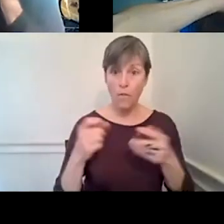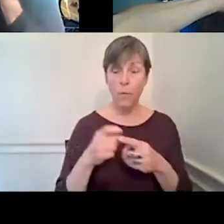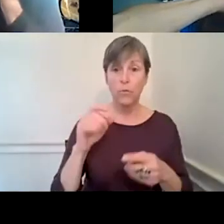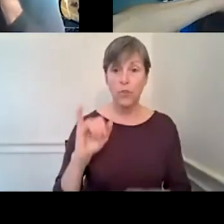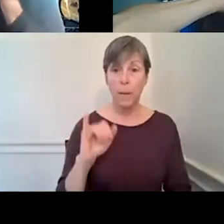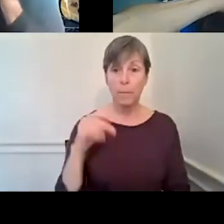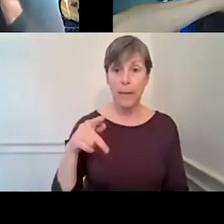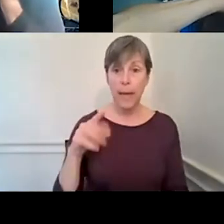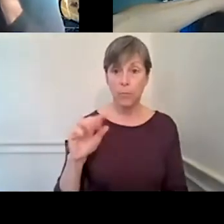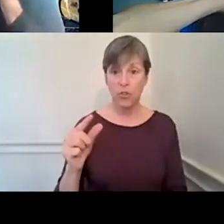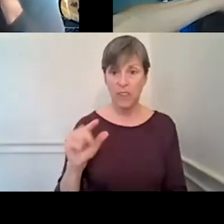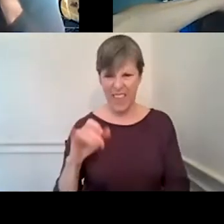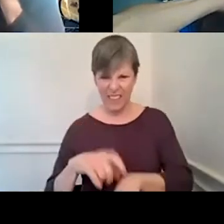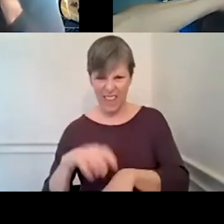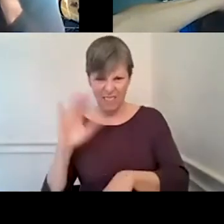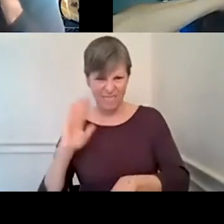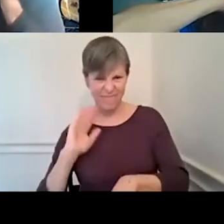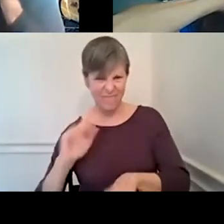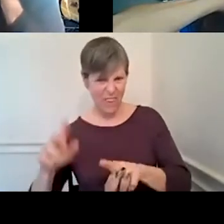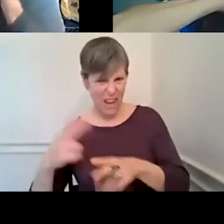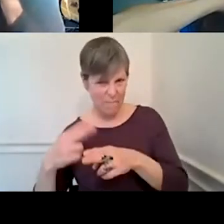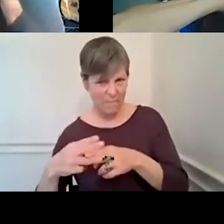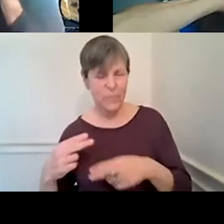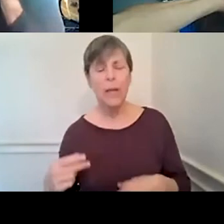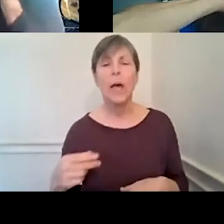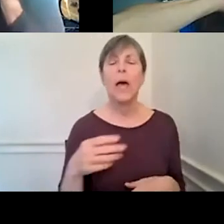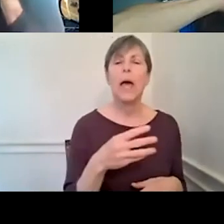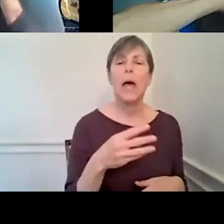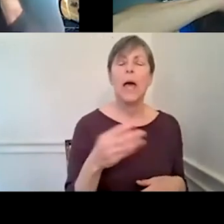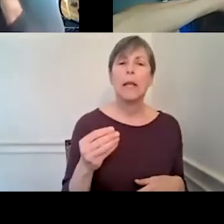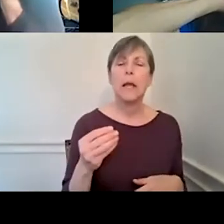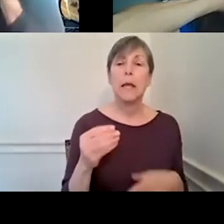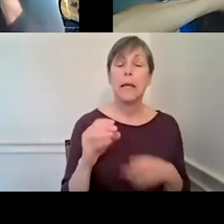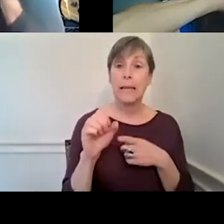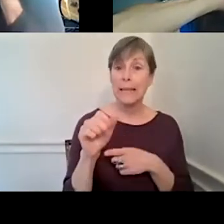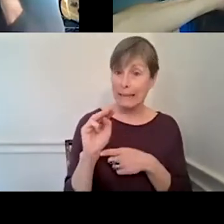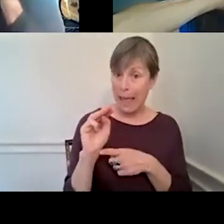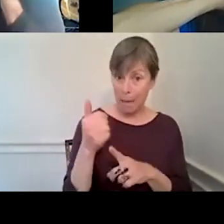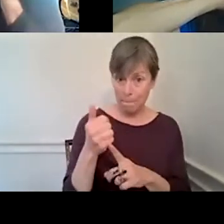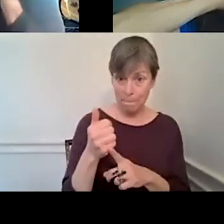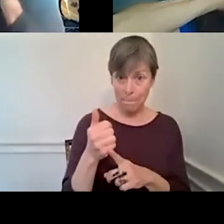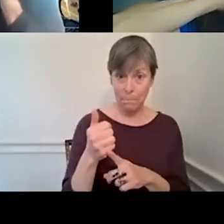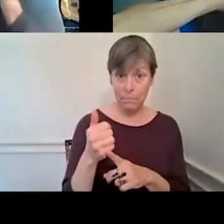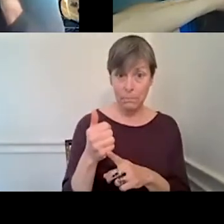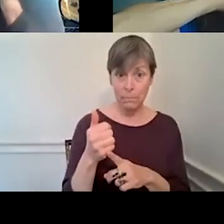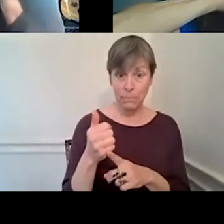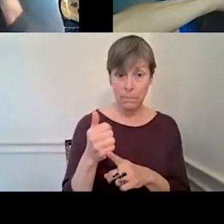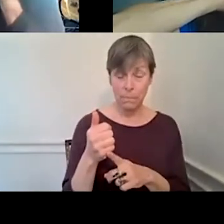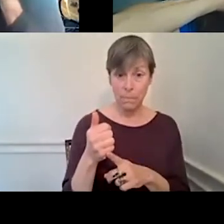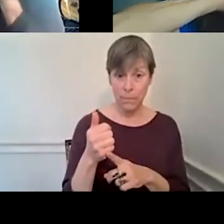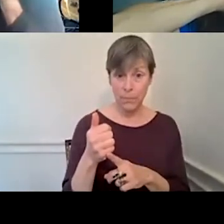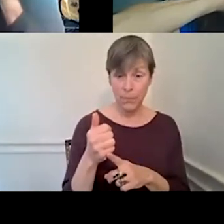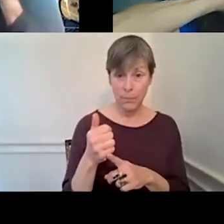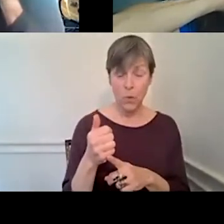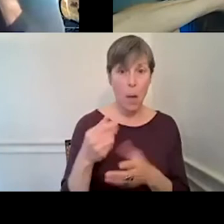Was then called Pete Marwick and Mitchell. And Sam actually bought me 4